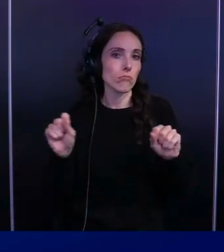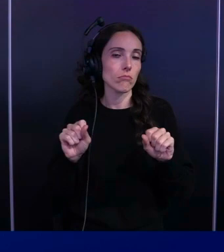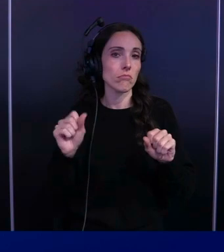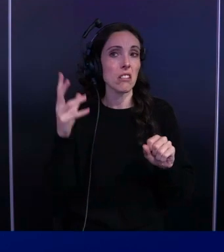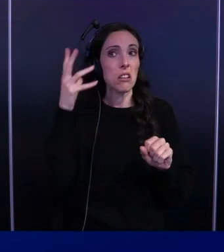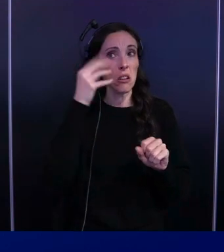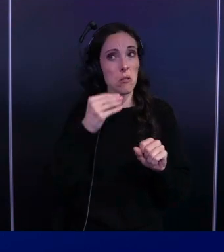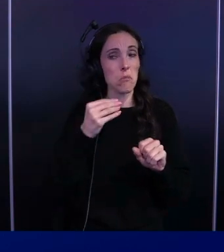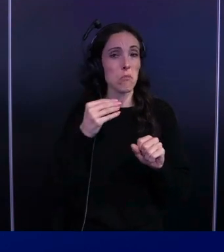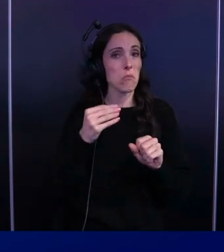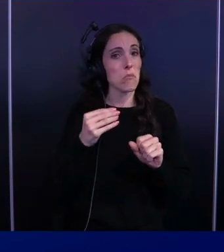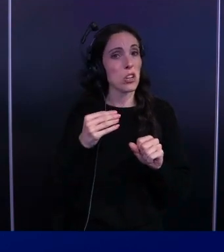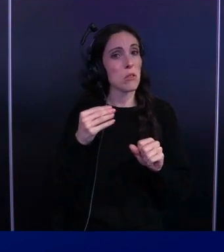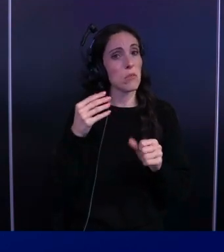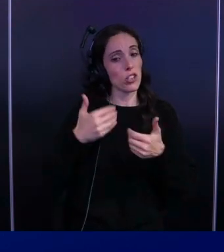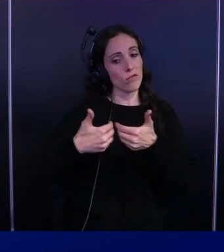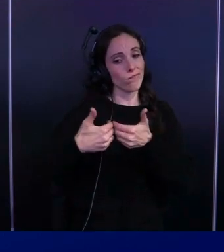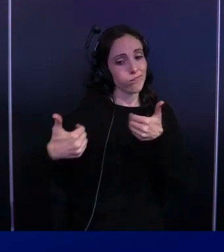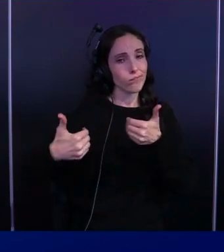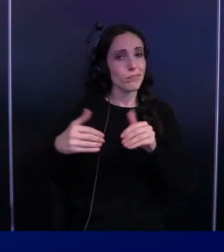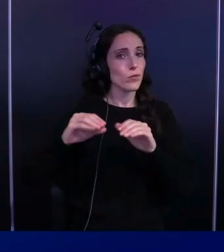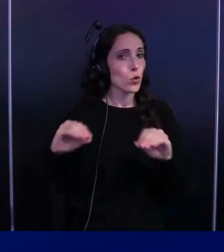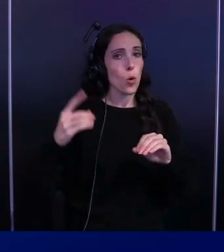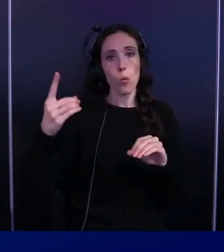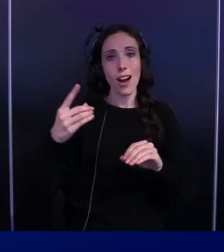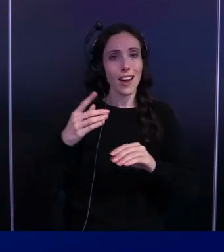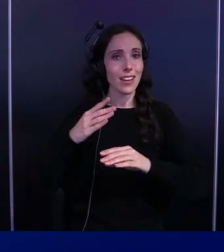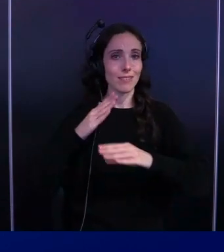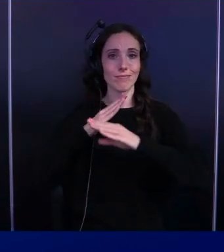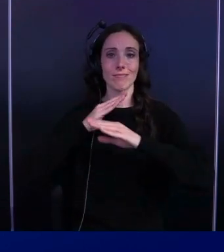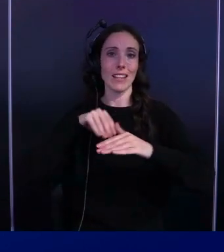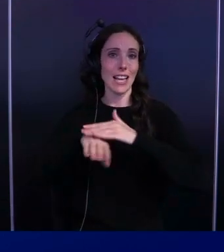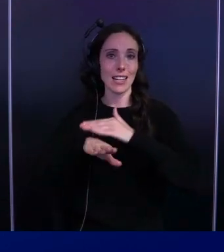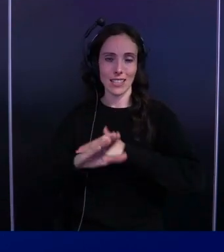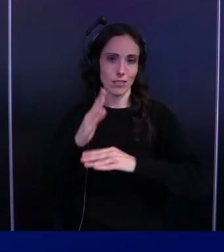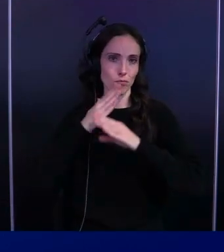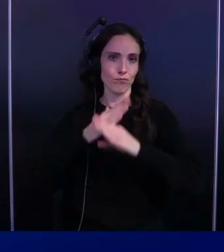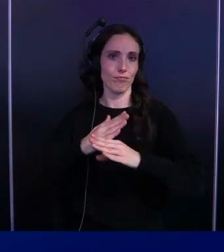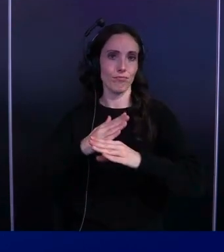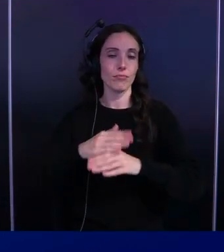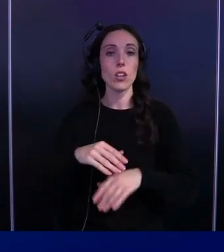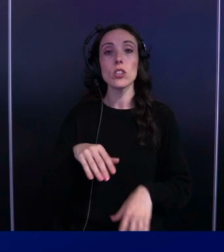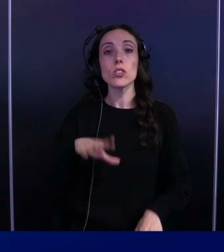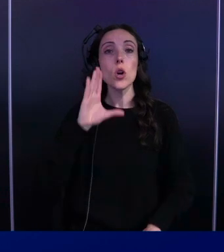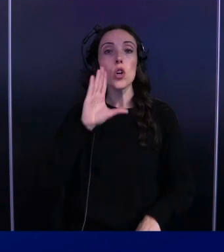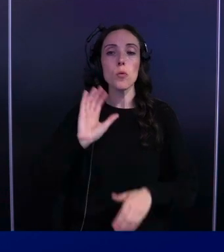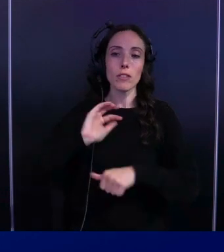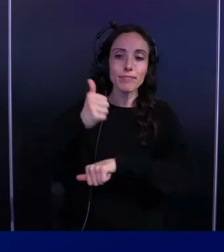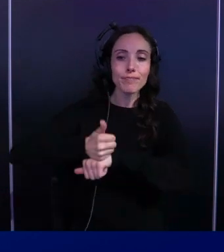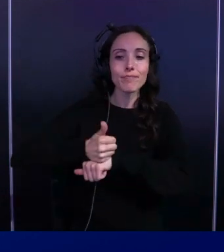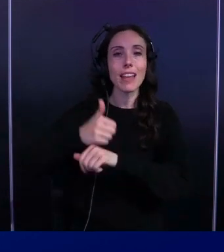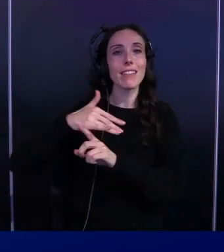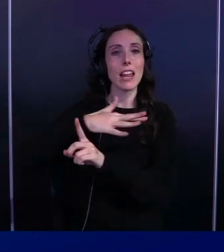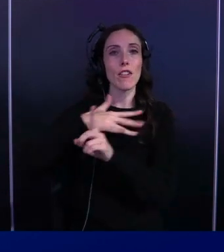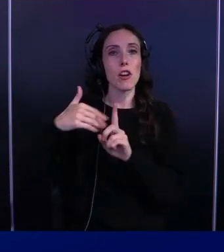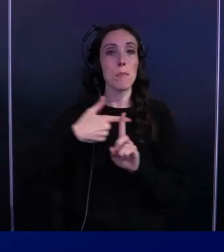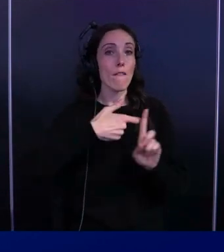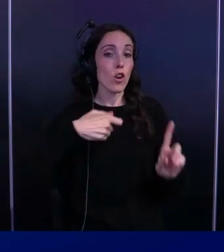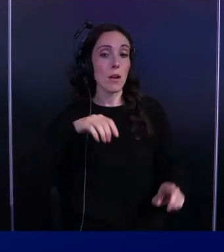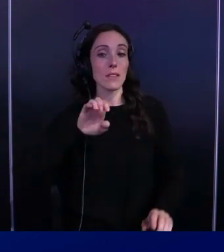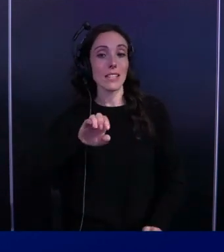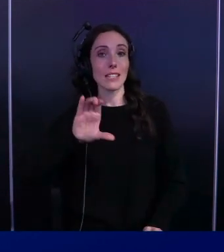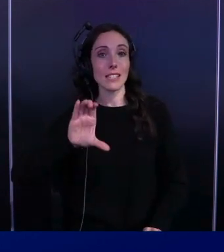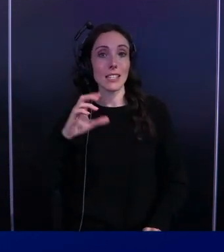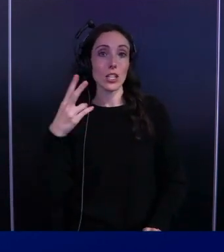much box it out of anybody's access. That's really what happens in an enclave. So you carve out this environment from your own EC2 instance. You